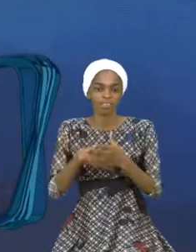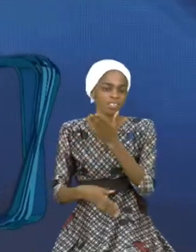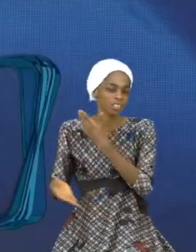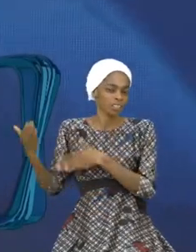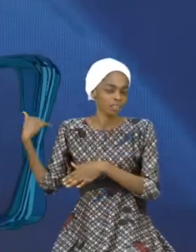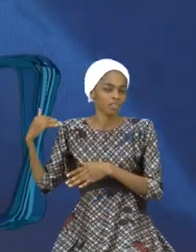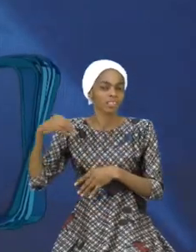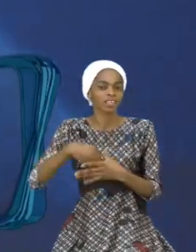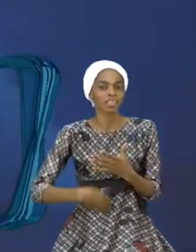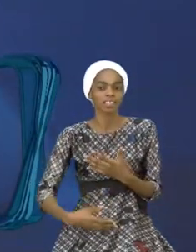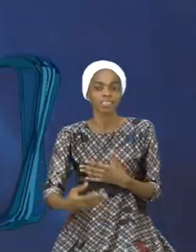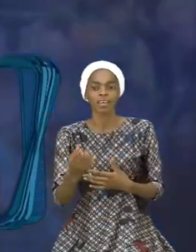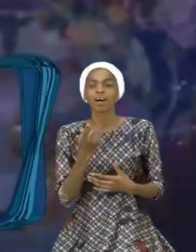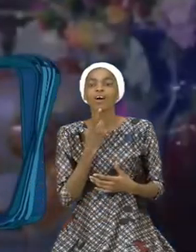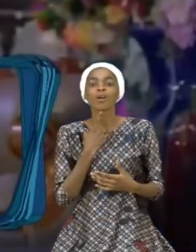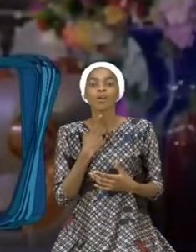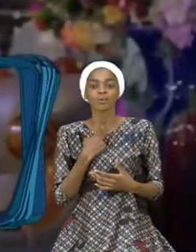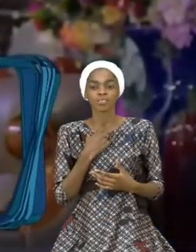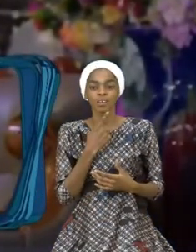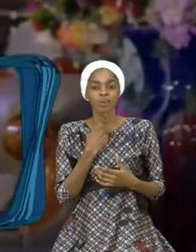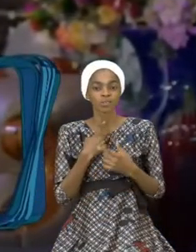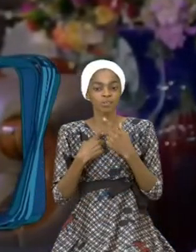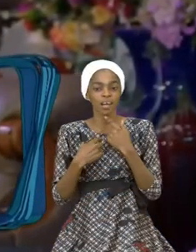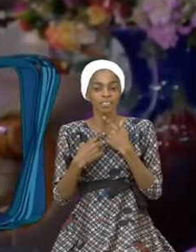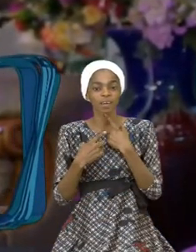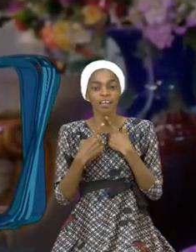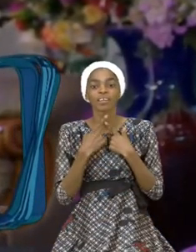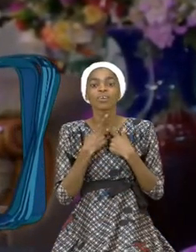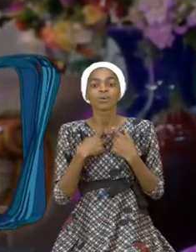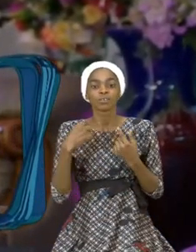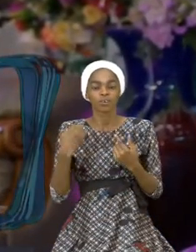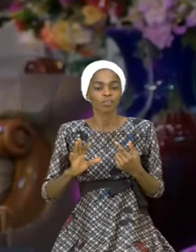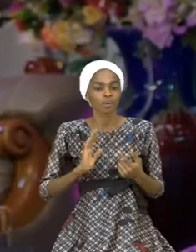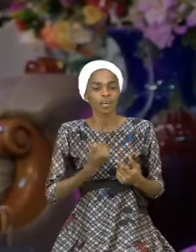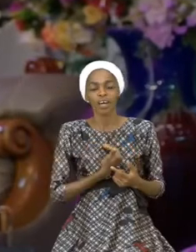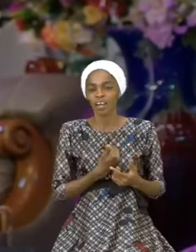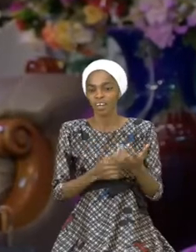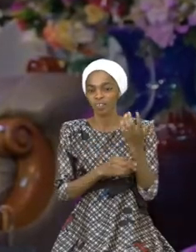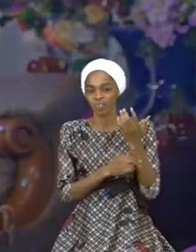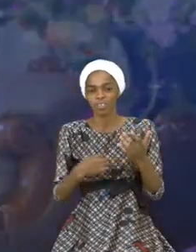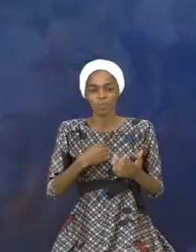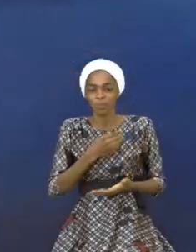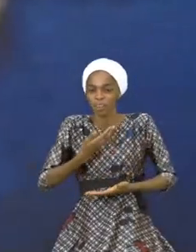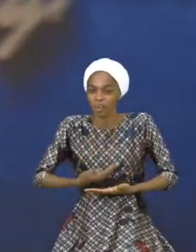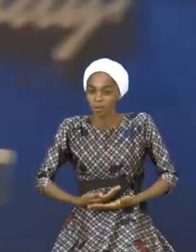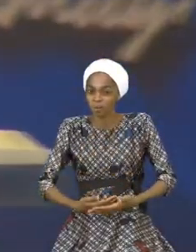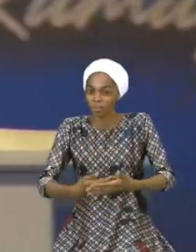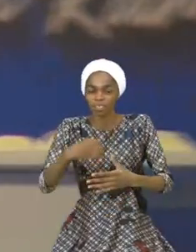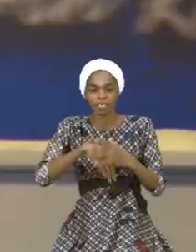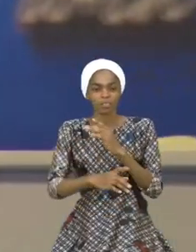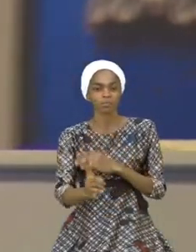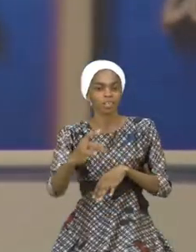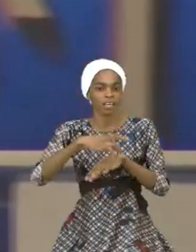laws of our flesh that's the problem we're born into an ethnic kingdom and